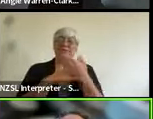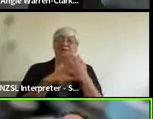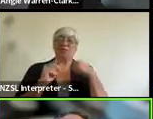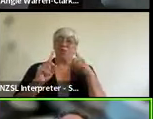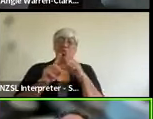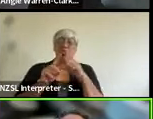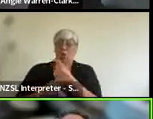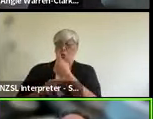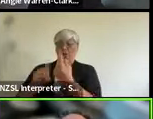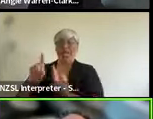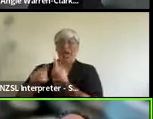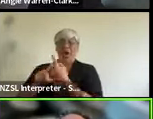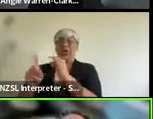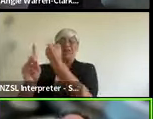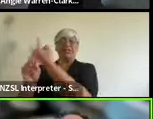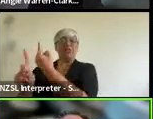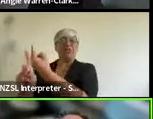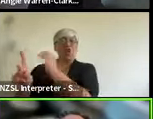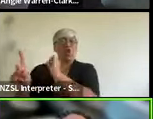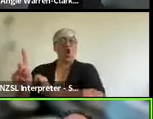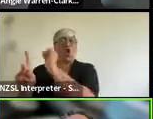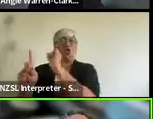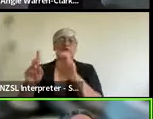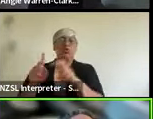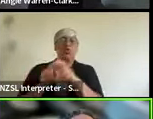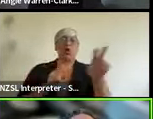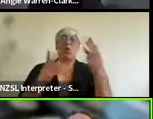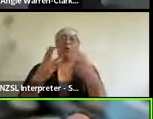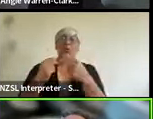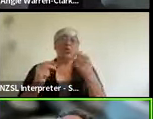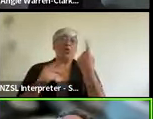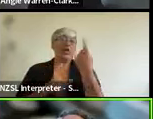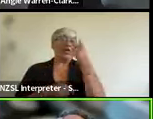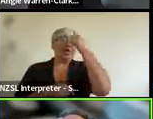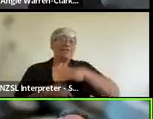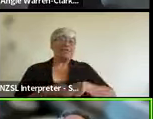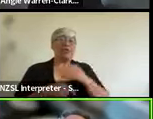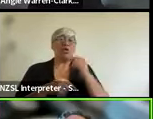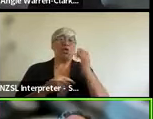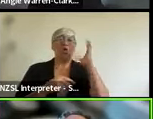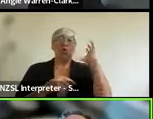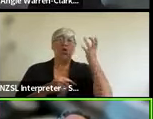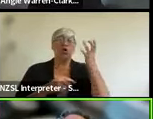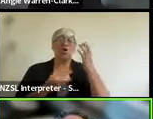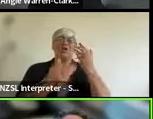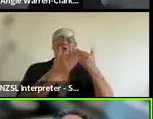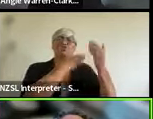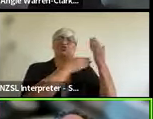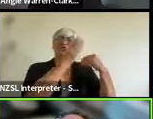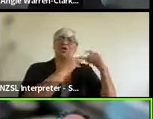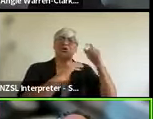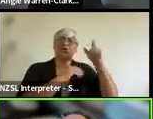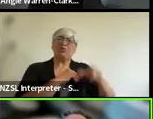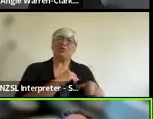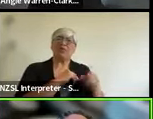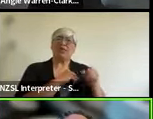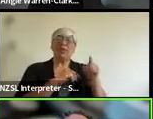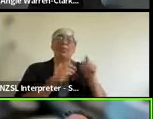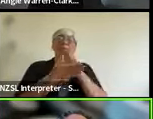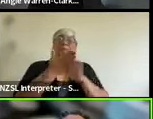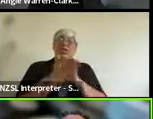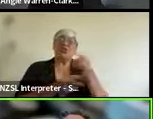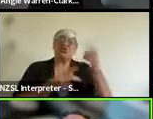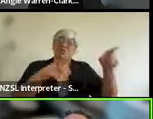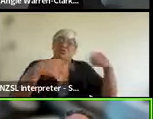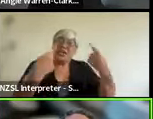a 1-hour individualized guided tour with an expert audio describing historian. So that included permission for her to